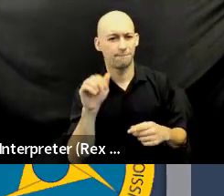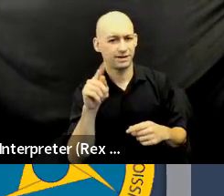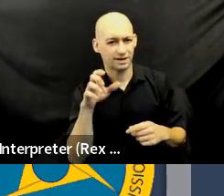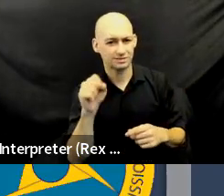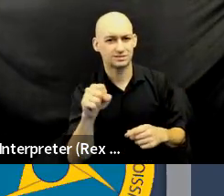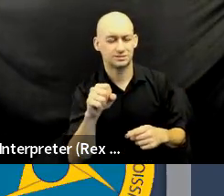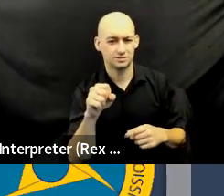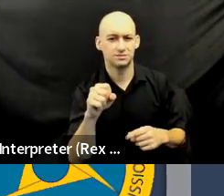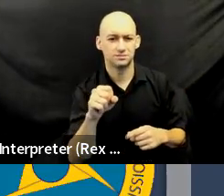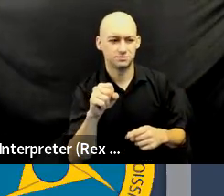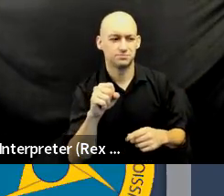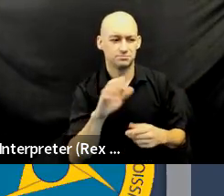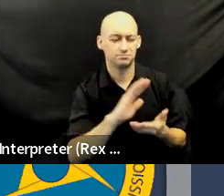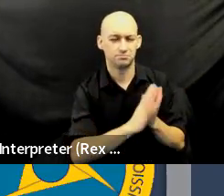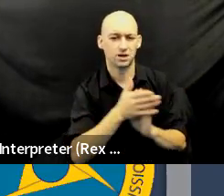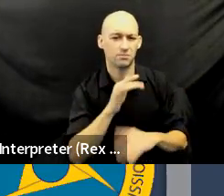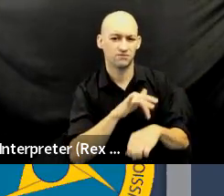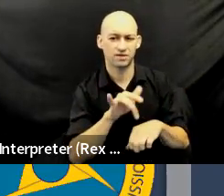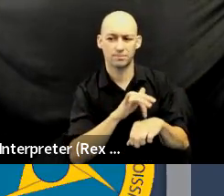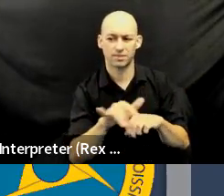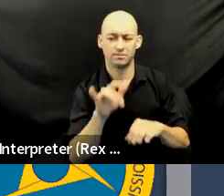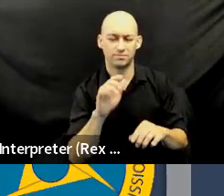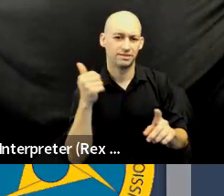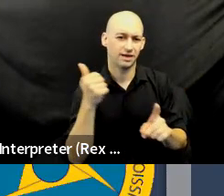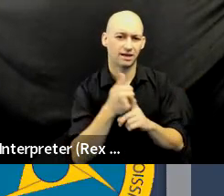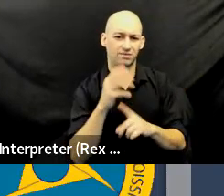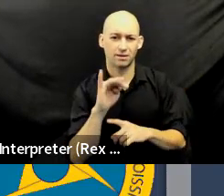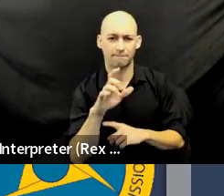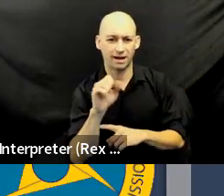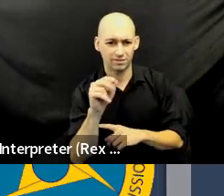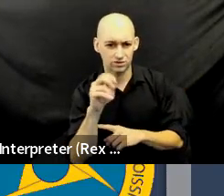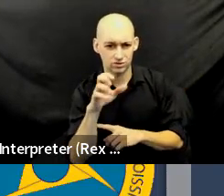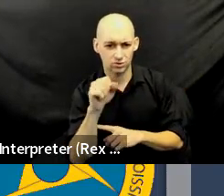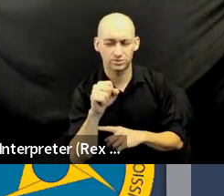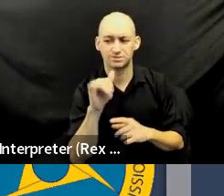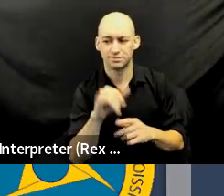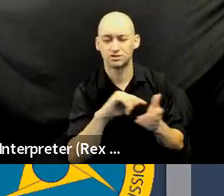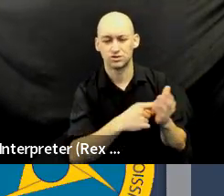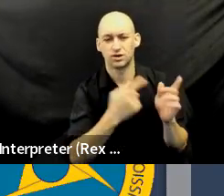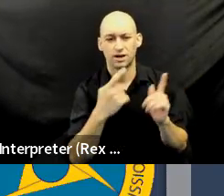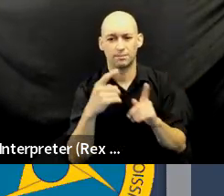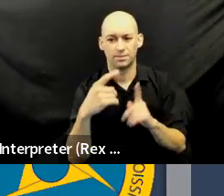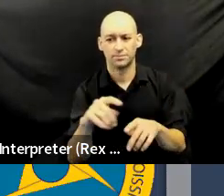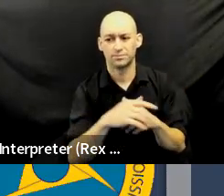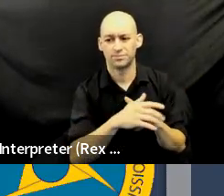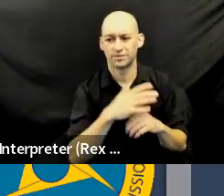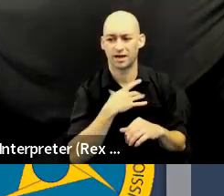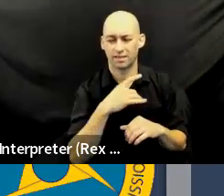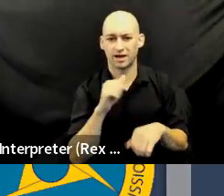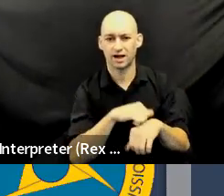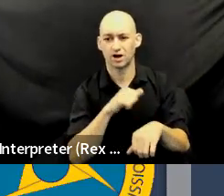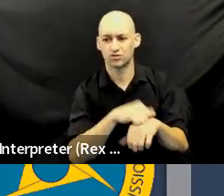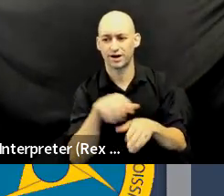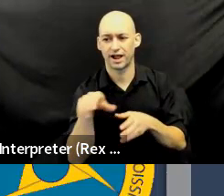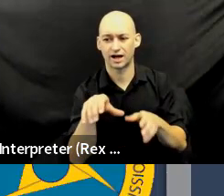information becomes available and as we're starting to hit those milestones where concrete actions are starting to happen. I like the pun on concrete actions, by the